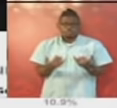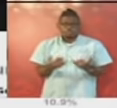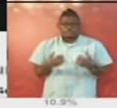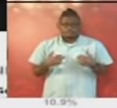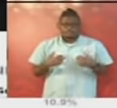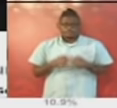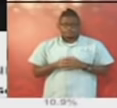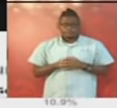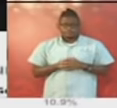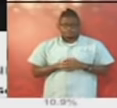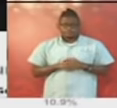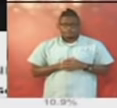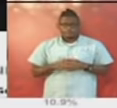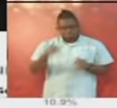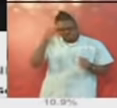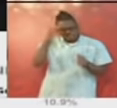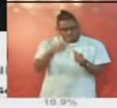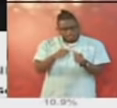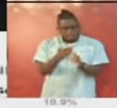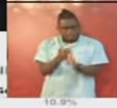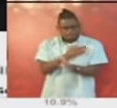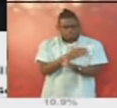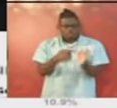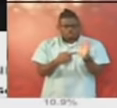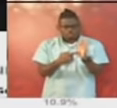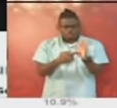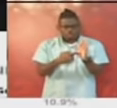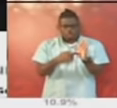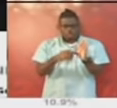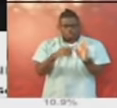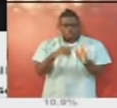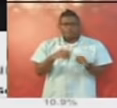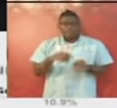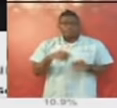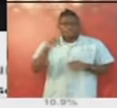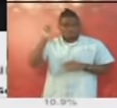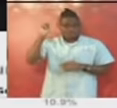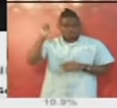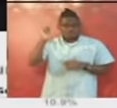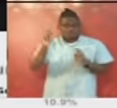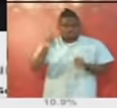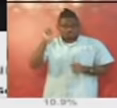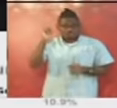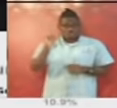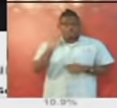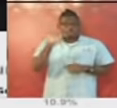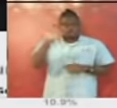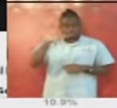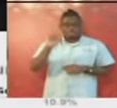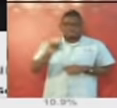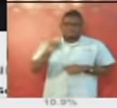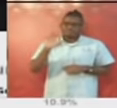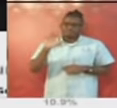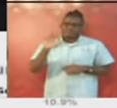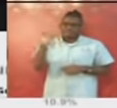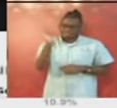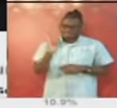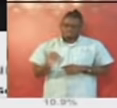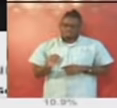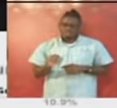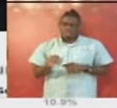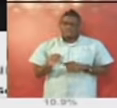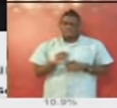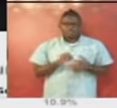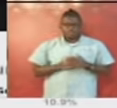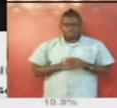and the population densities, we can see Tobago at 3.5% of the country. Nariva Mayaro, the